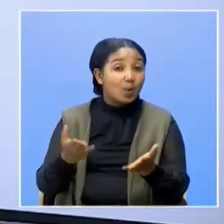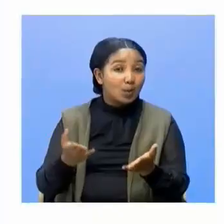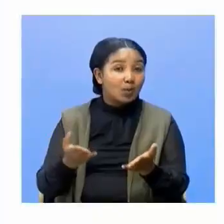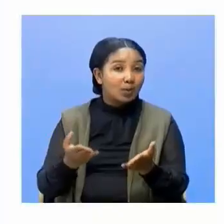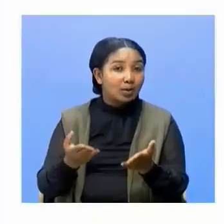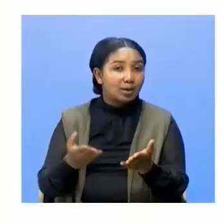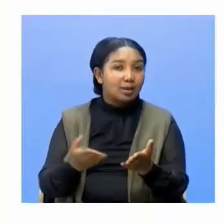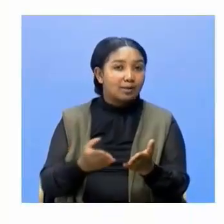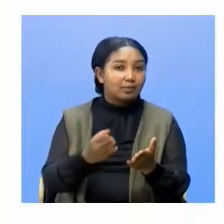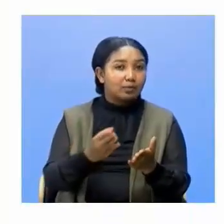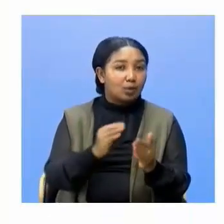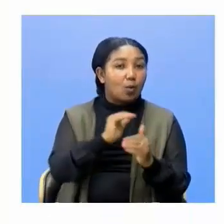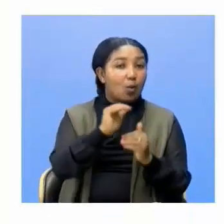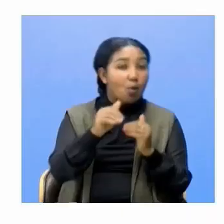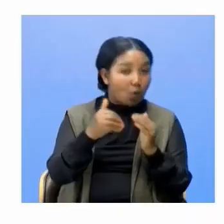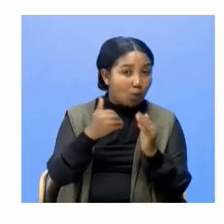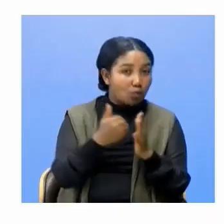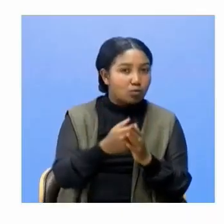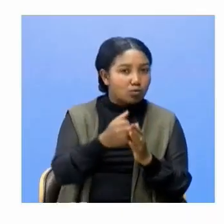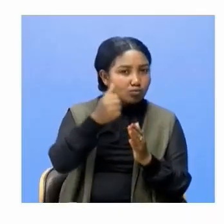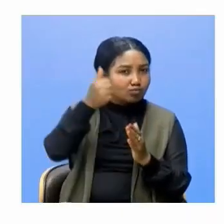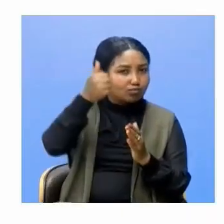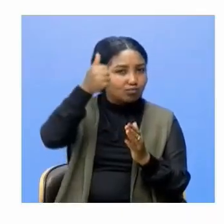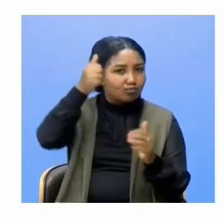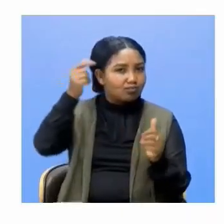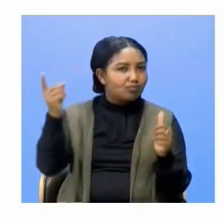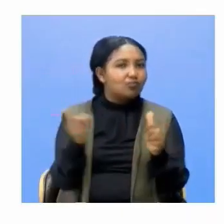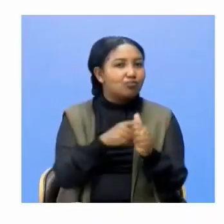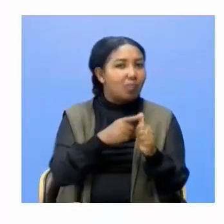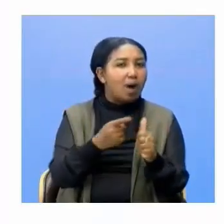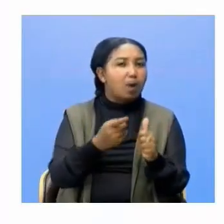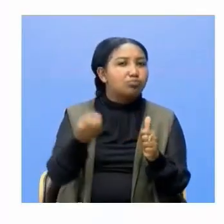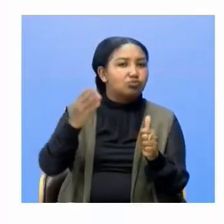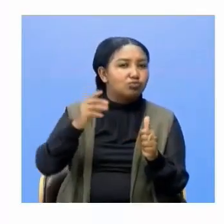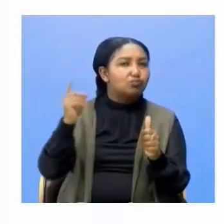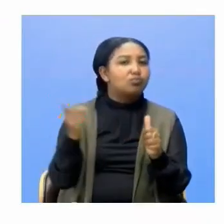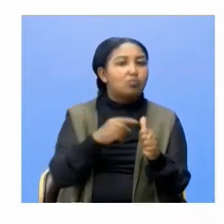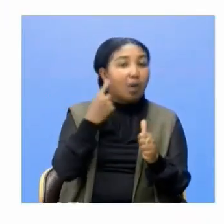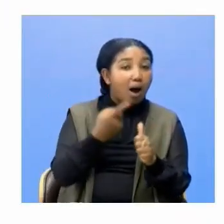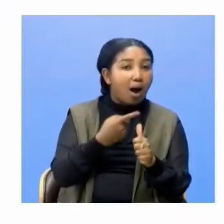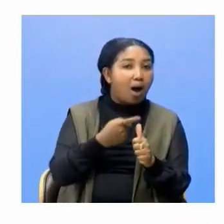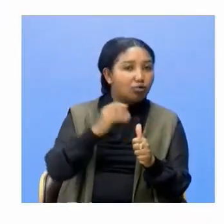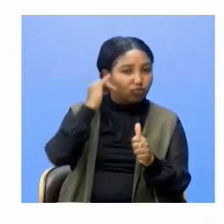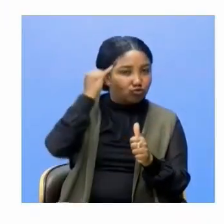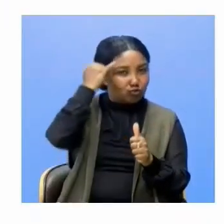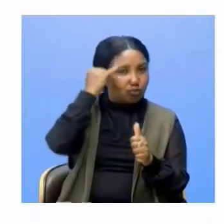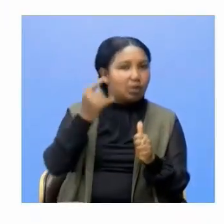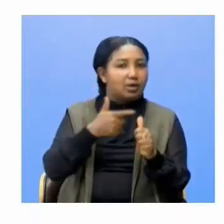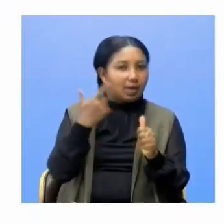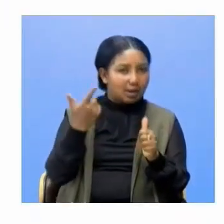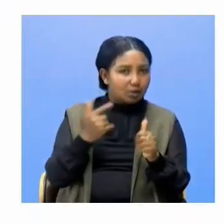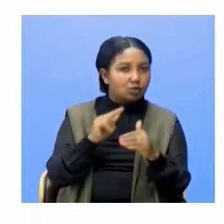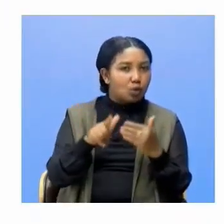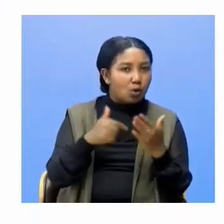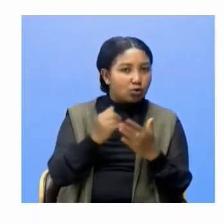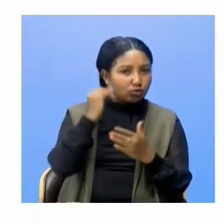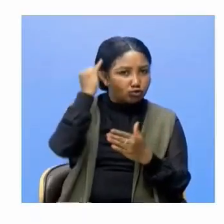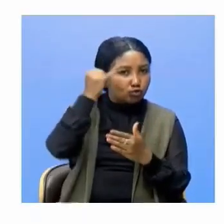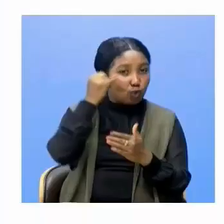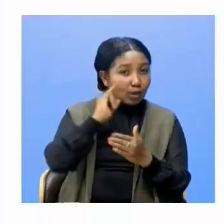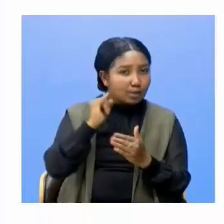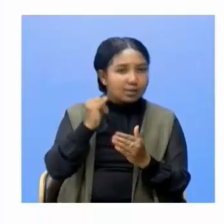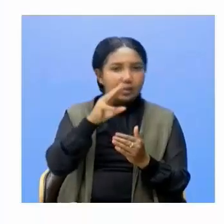Yes. Out of all the boys, John, yeah? John is the